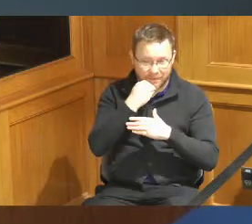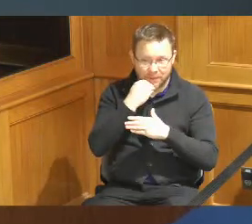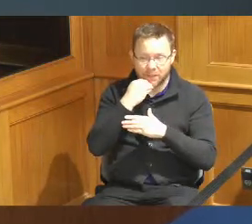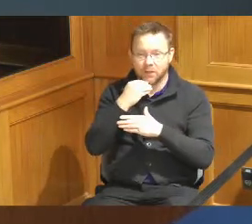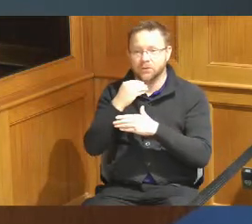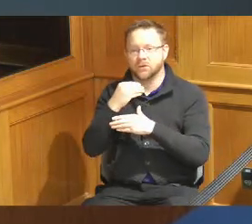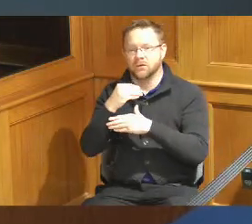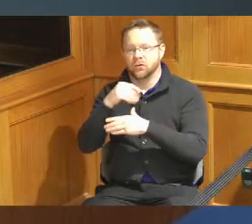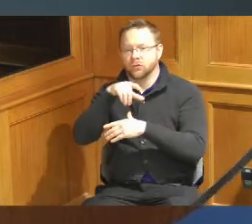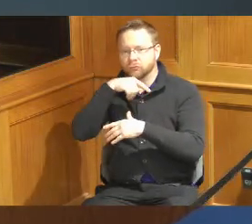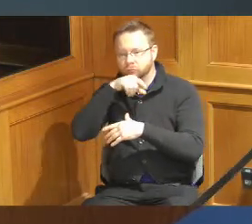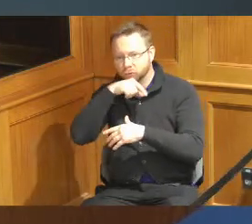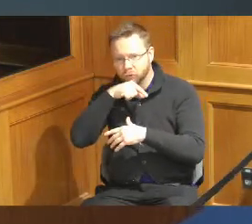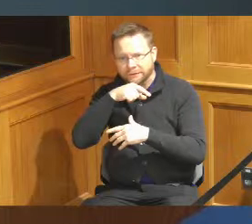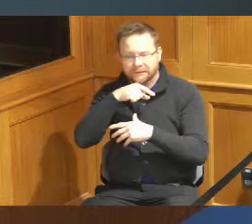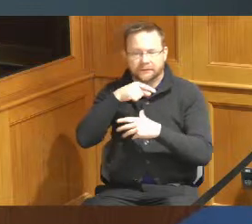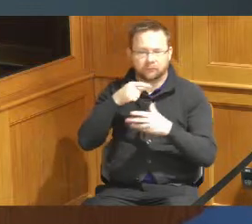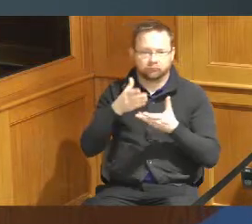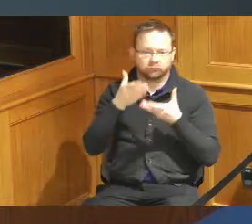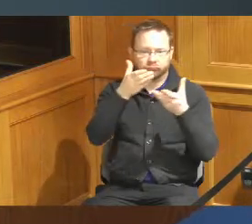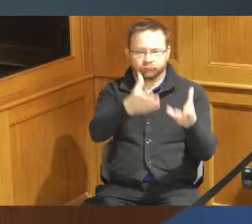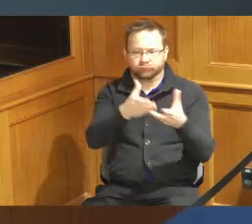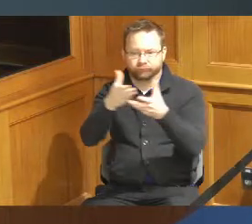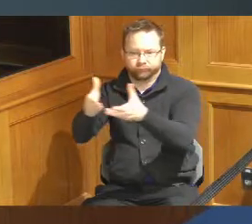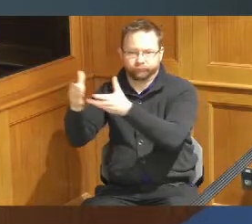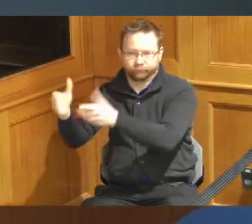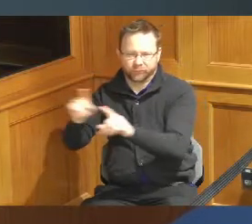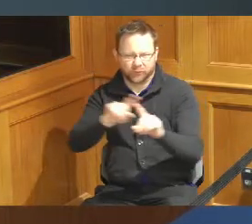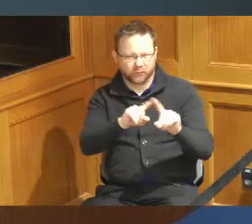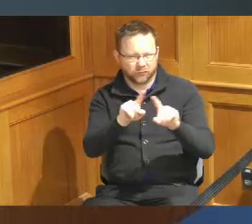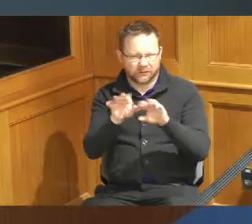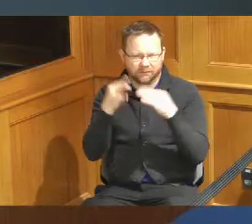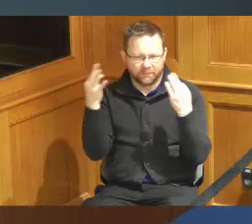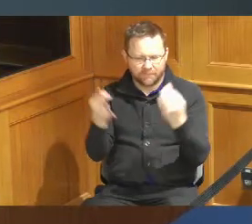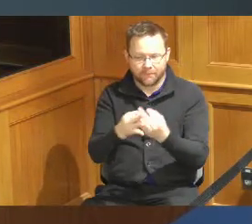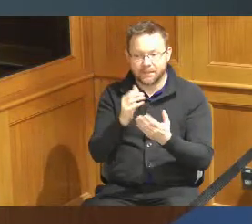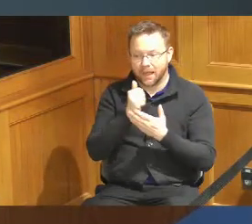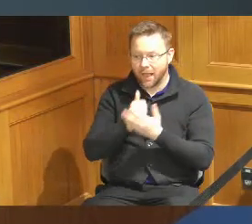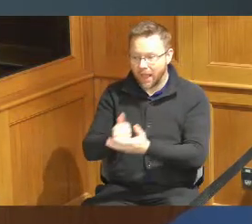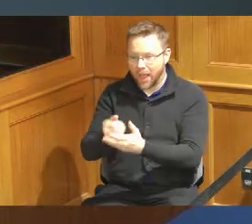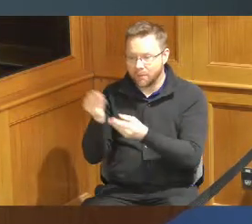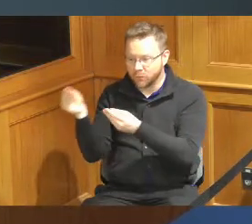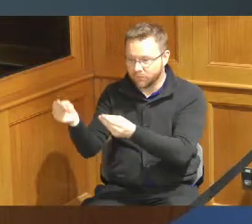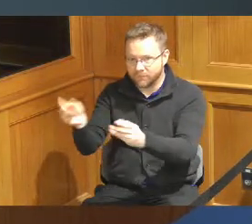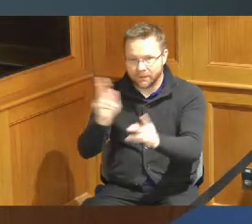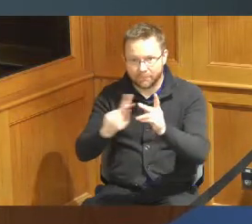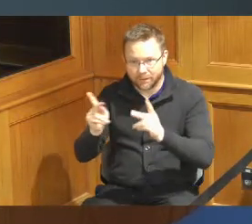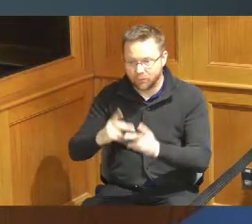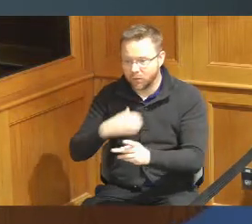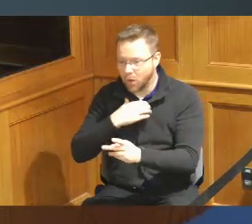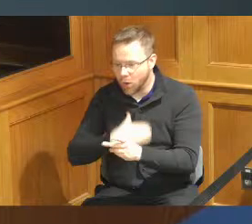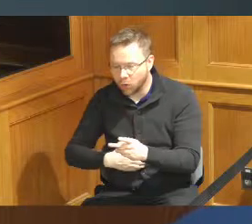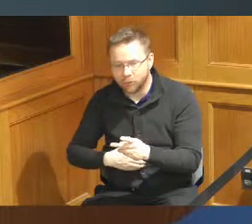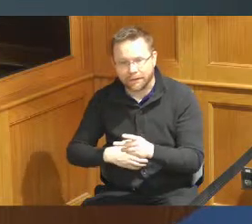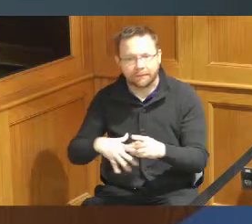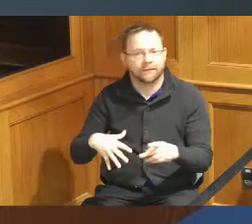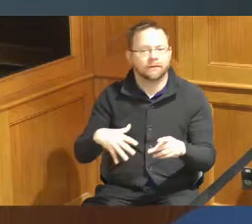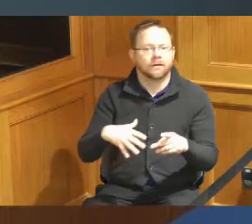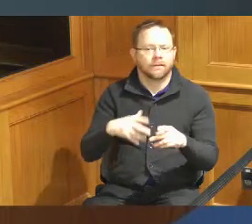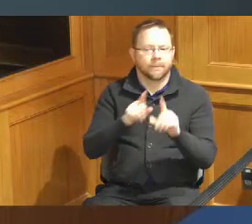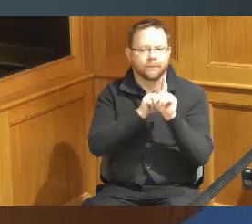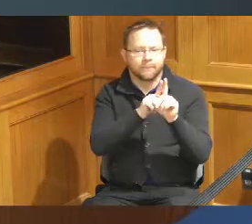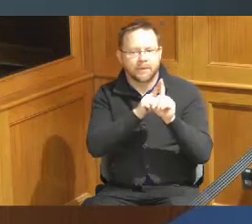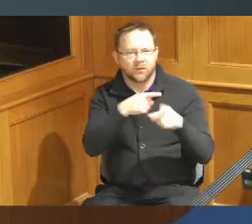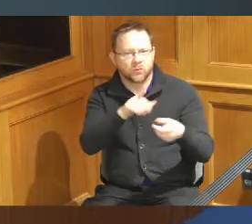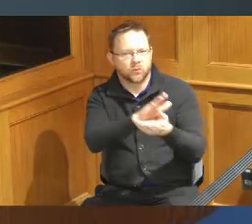turkey baskets to families annually, and helping to feed the hungry, adopting schools, mentoring with local schools,